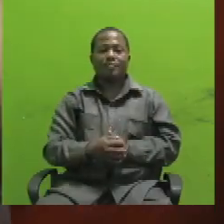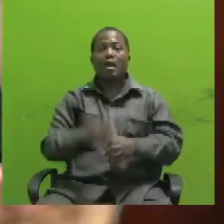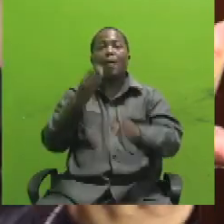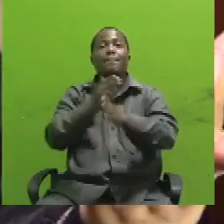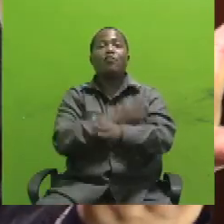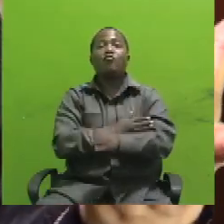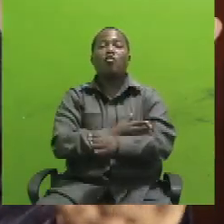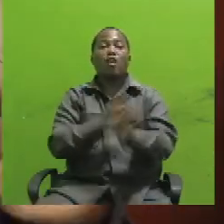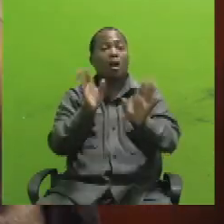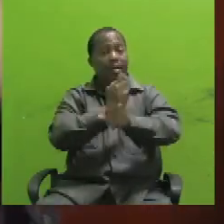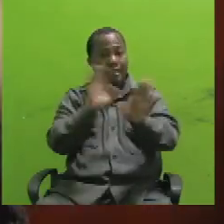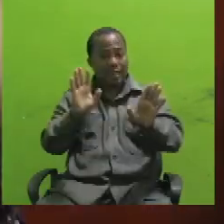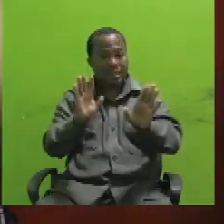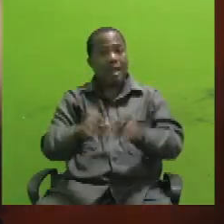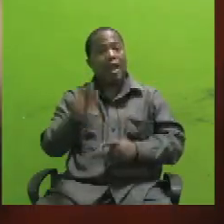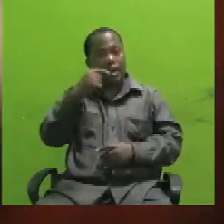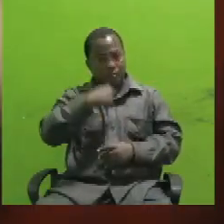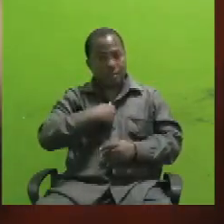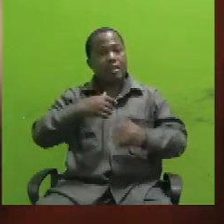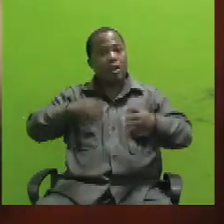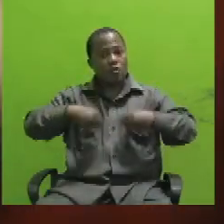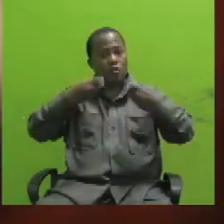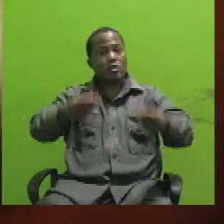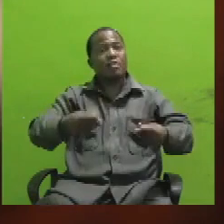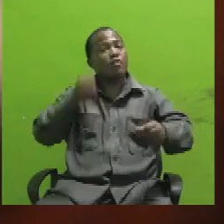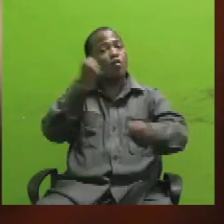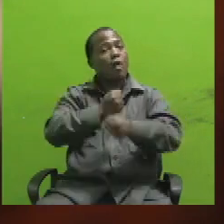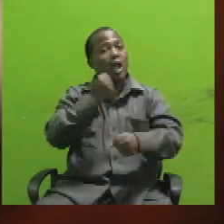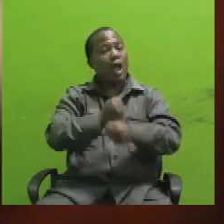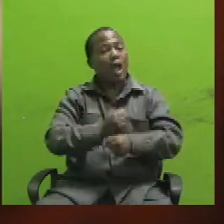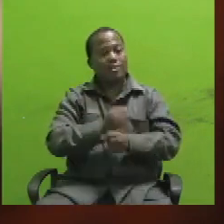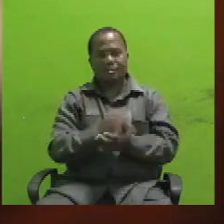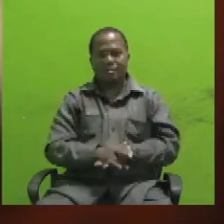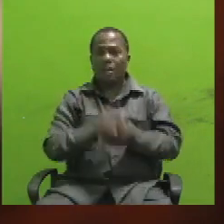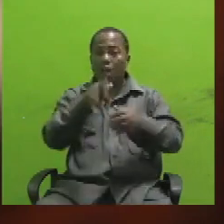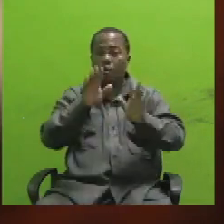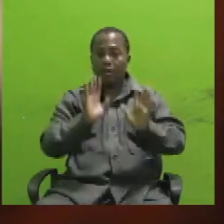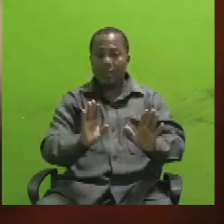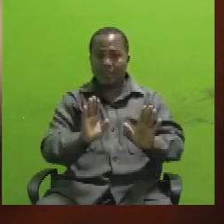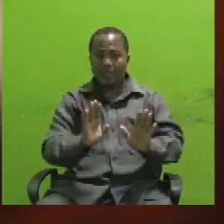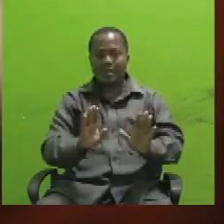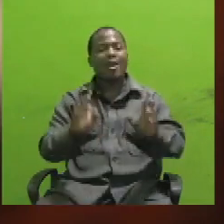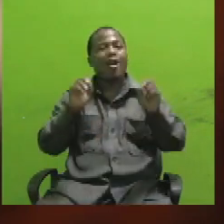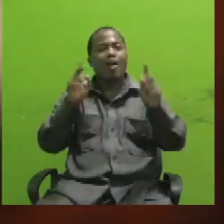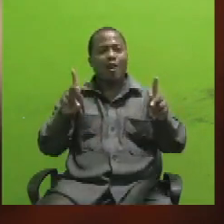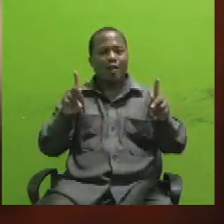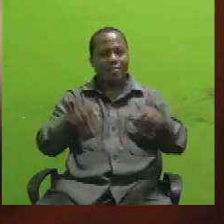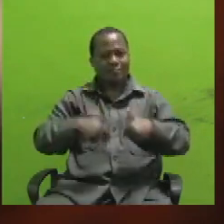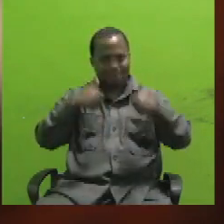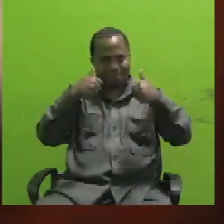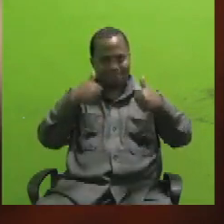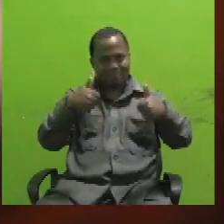Before saying goodbye, allow me to give you a work to do. Are you ready for the work? Oh,